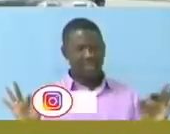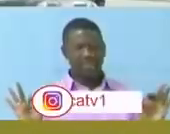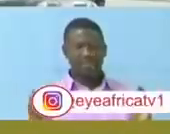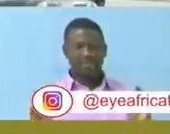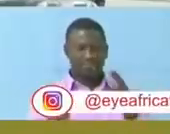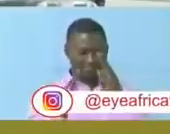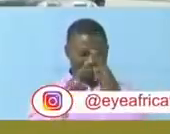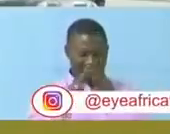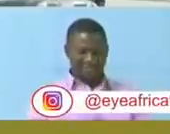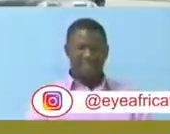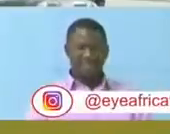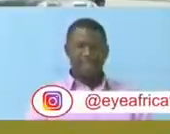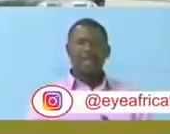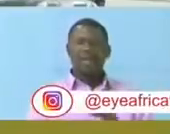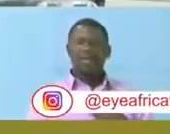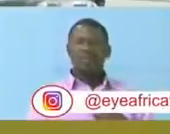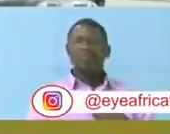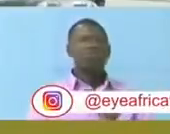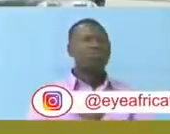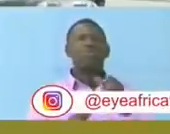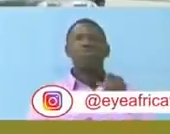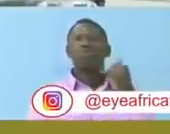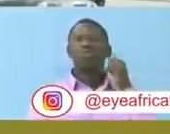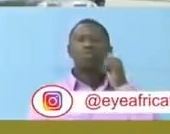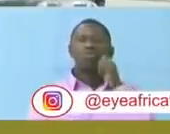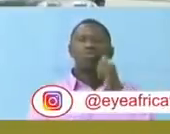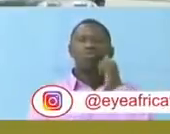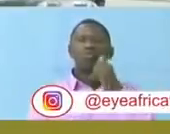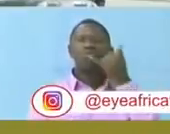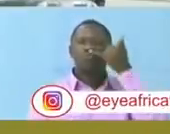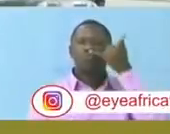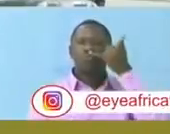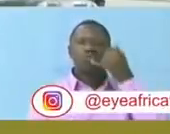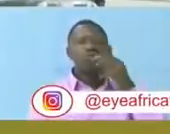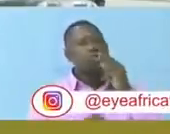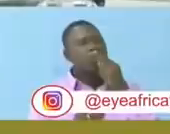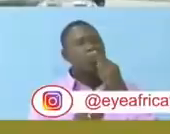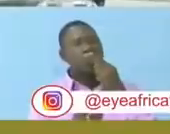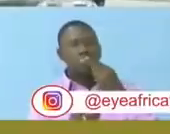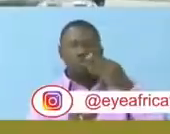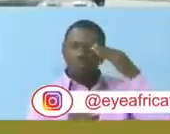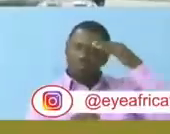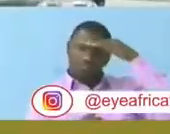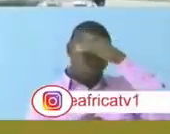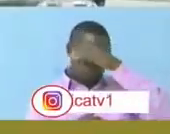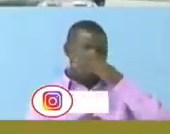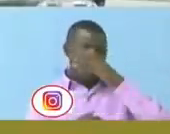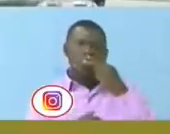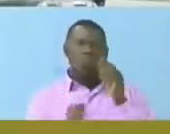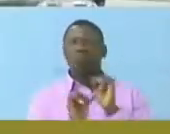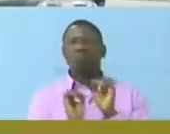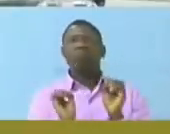completely drug free. And I beg your pardon? I completely drug